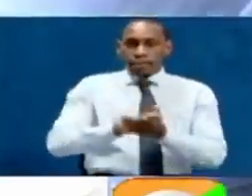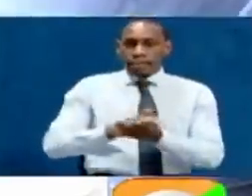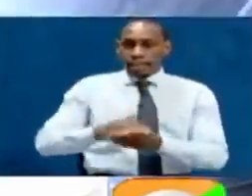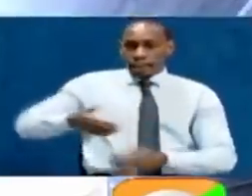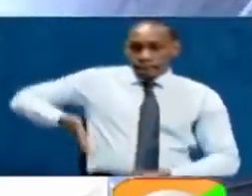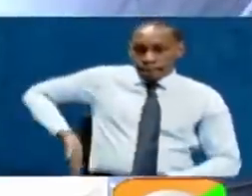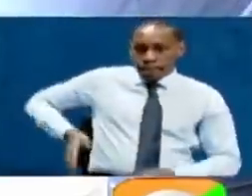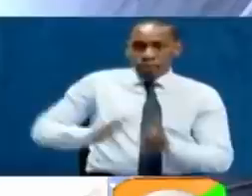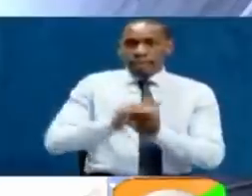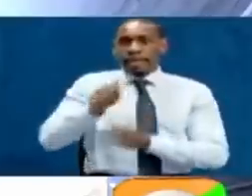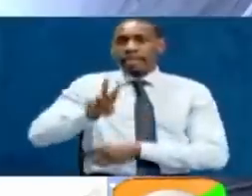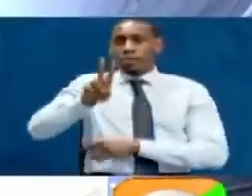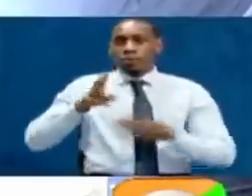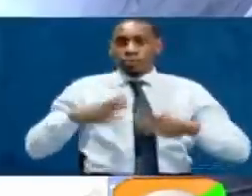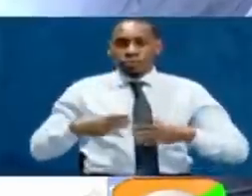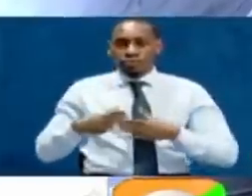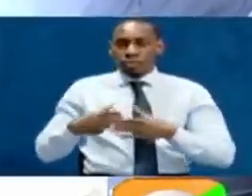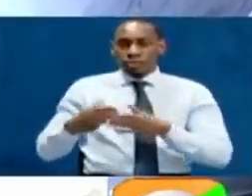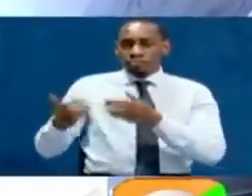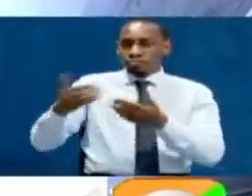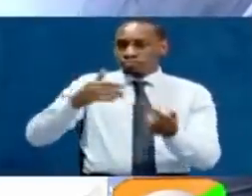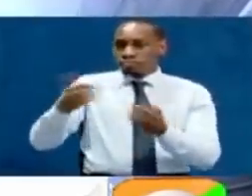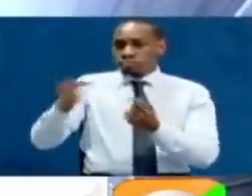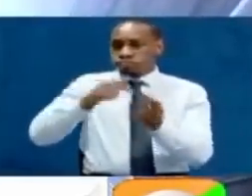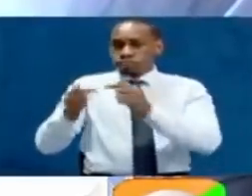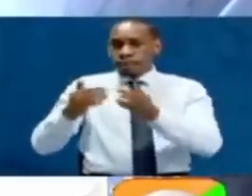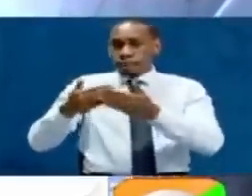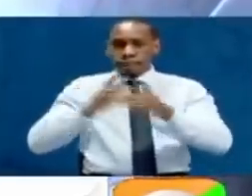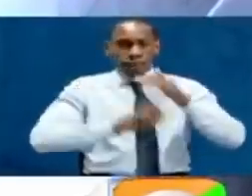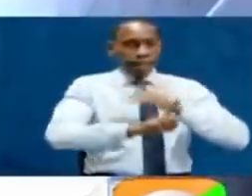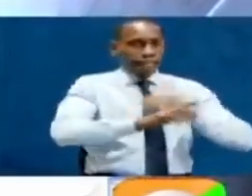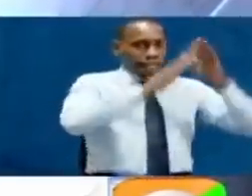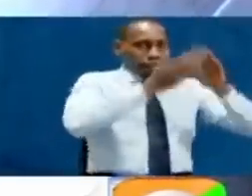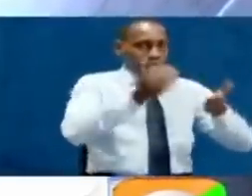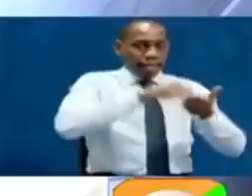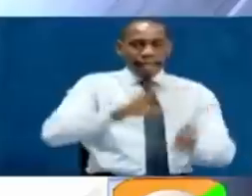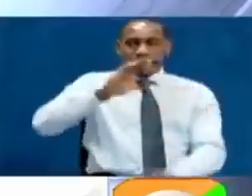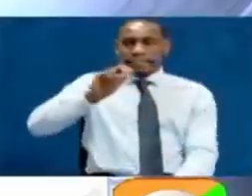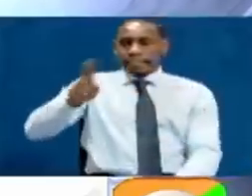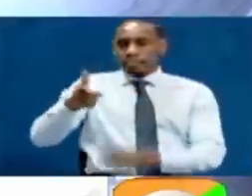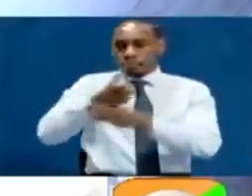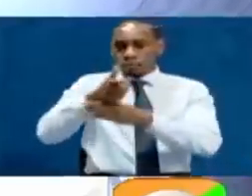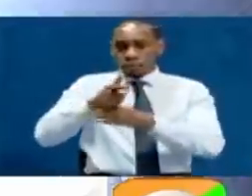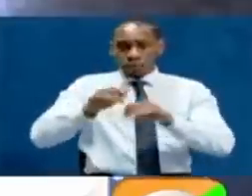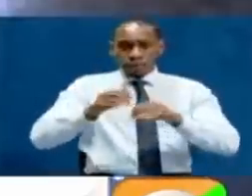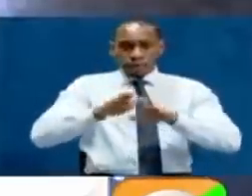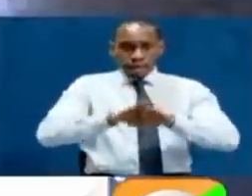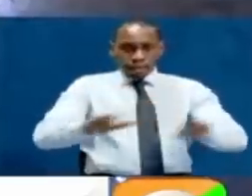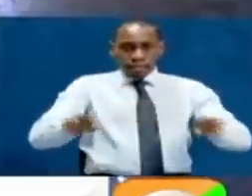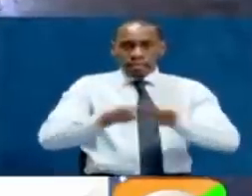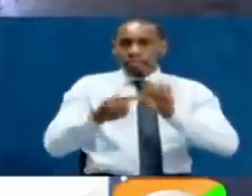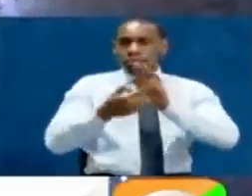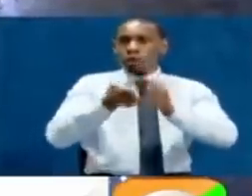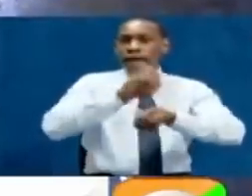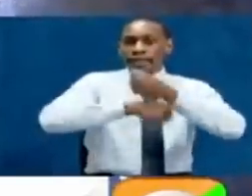Ouko and two other gentlemen struggle in the lift area before heading to the apartment. CCTV footage at the ground floor also